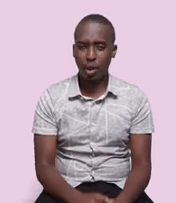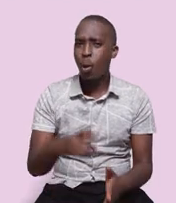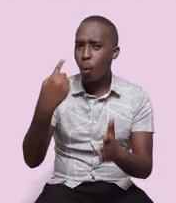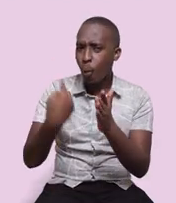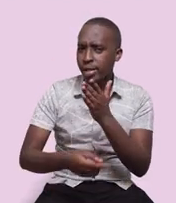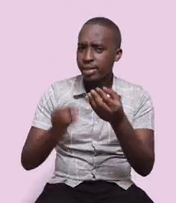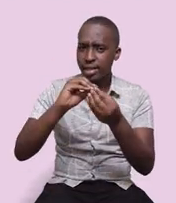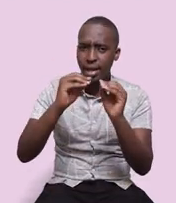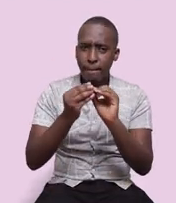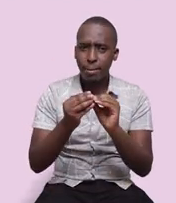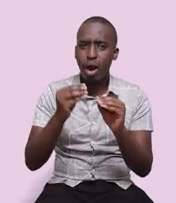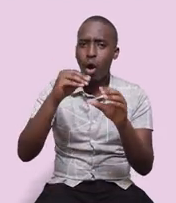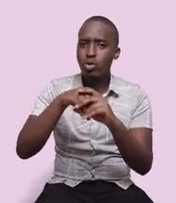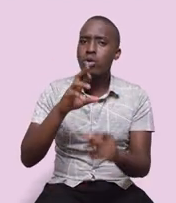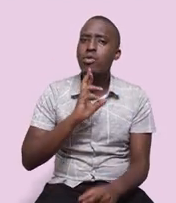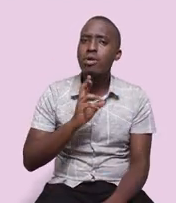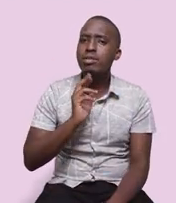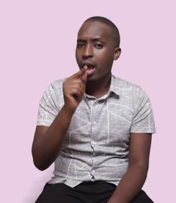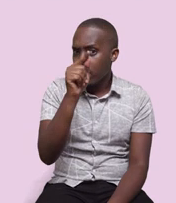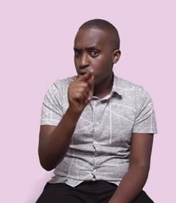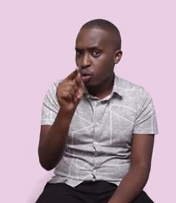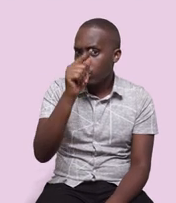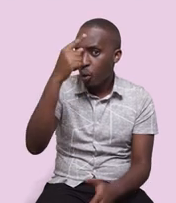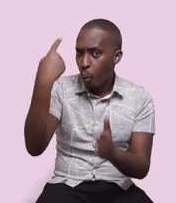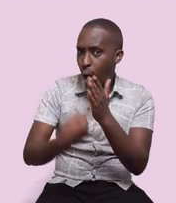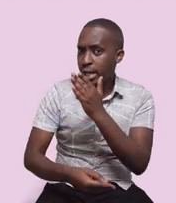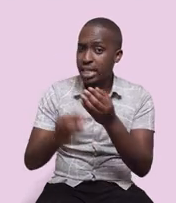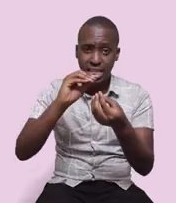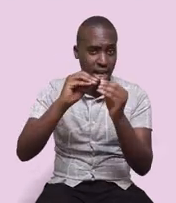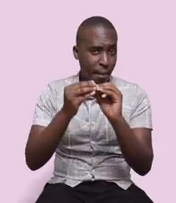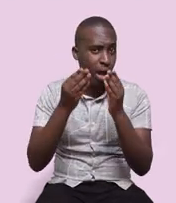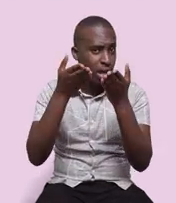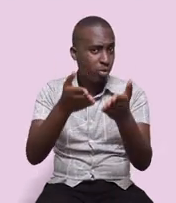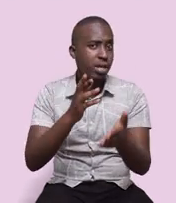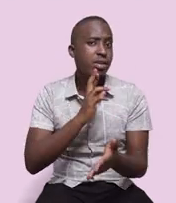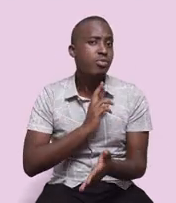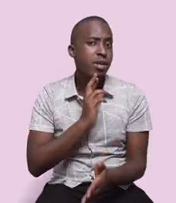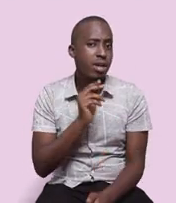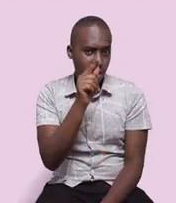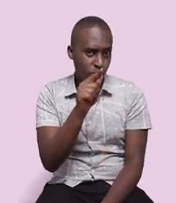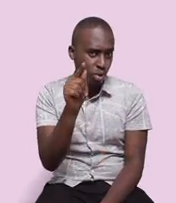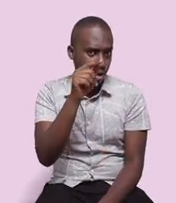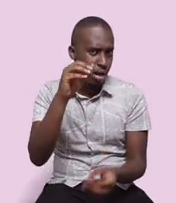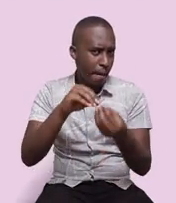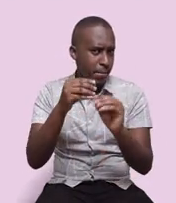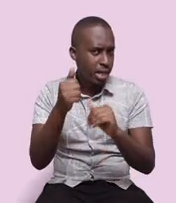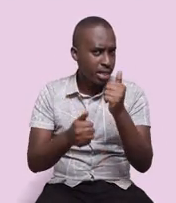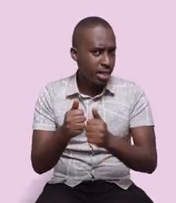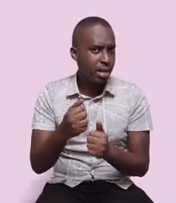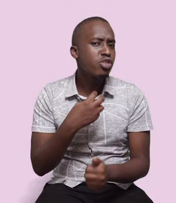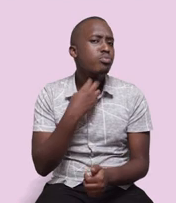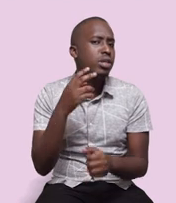What is the number on this red dot? What is the number on this red dot?